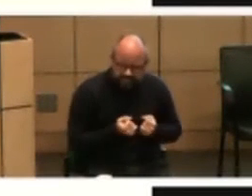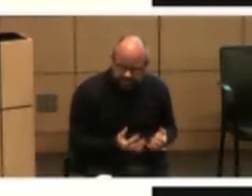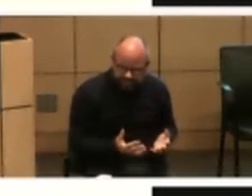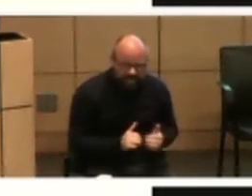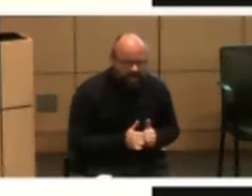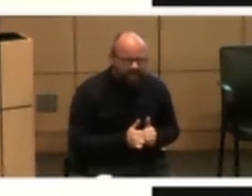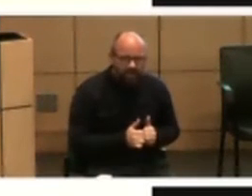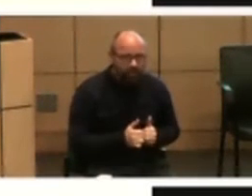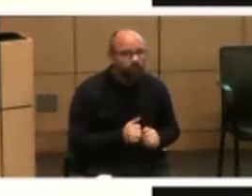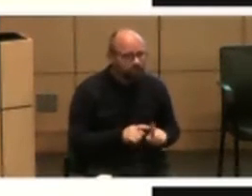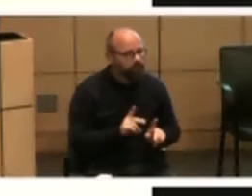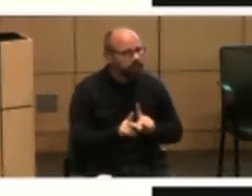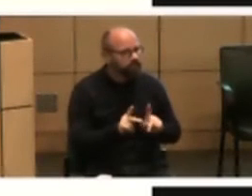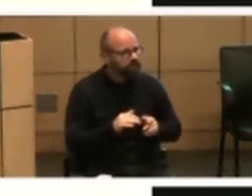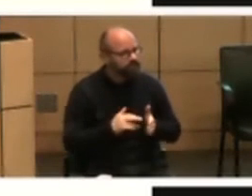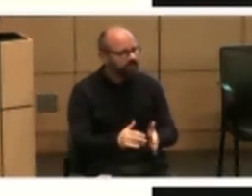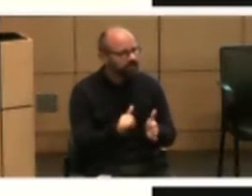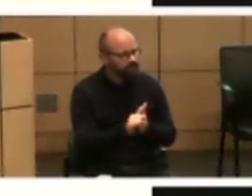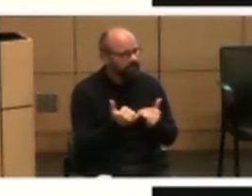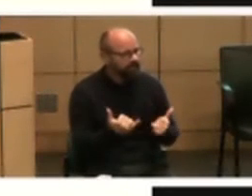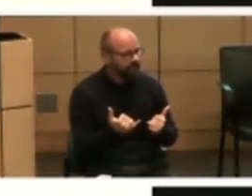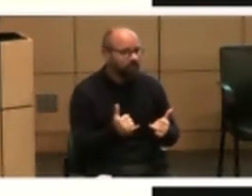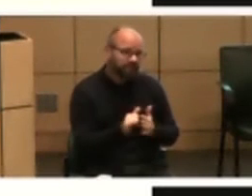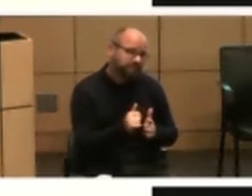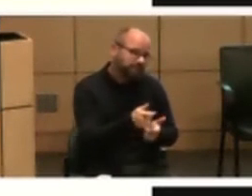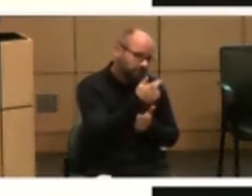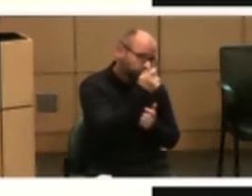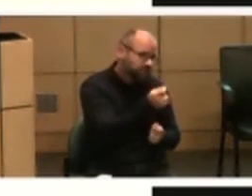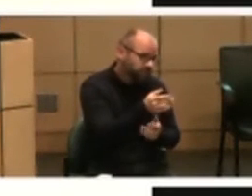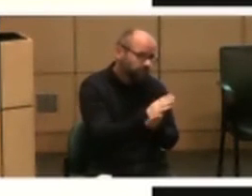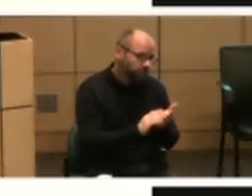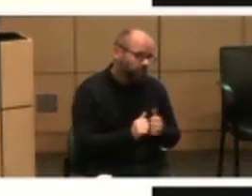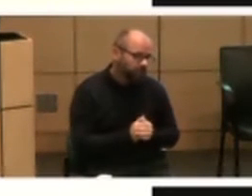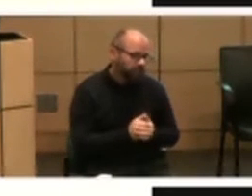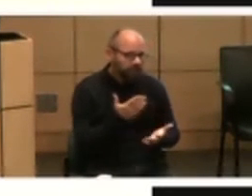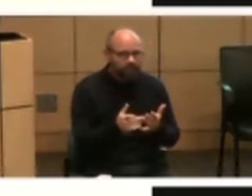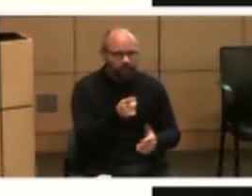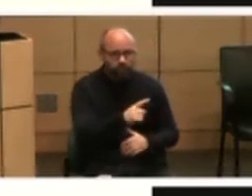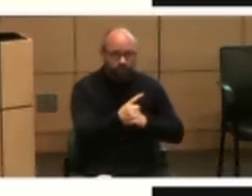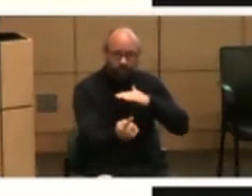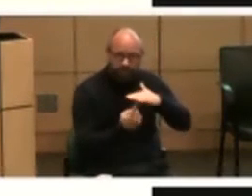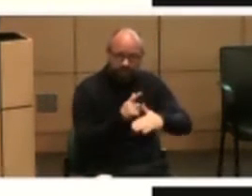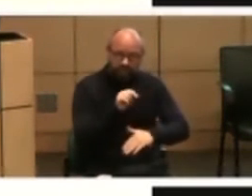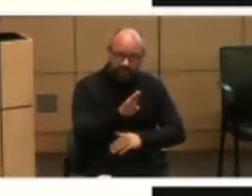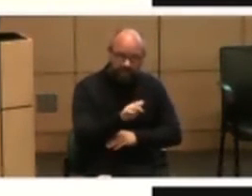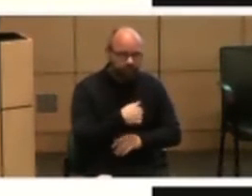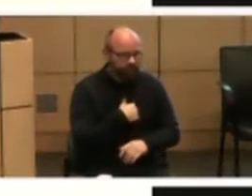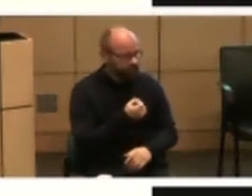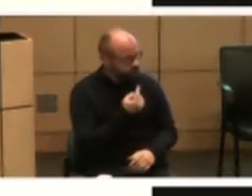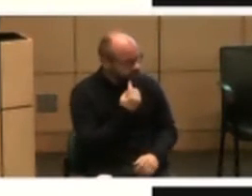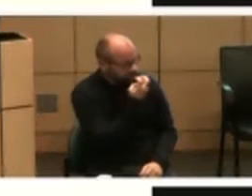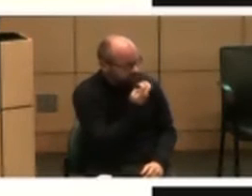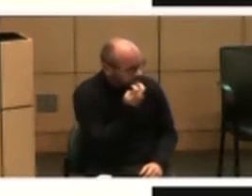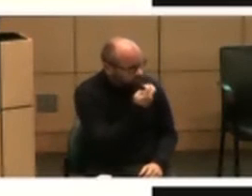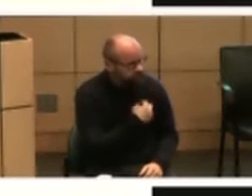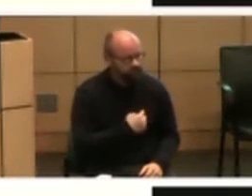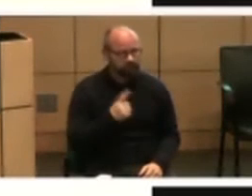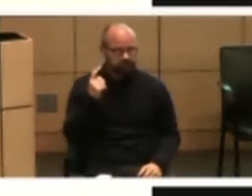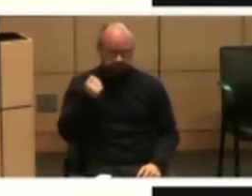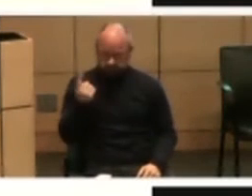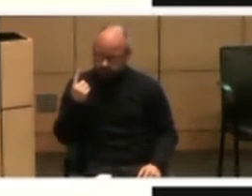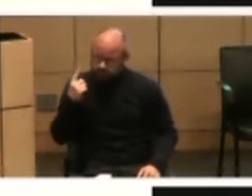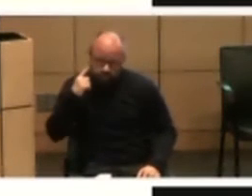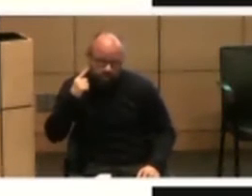think it captures a really interesting dimension. You might be able to come into a lab and understand speech really well and noise, but if you had to do that for